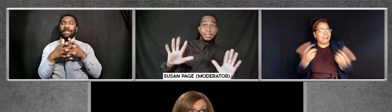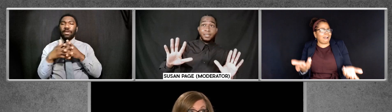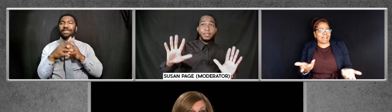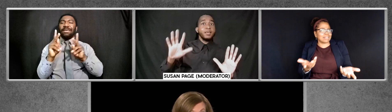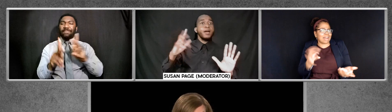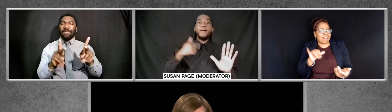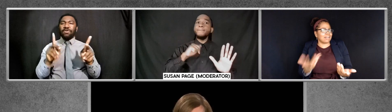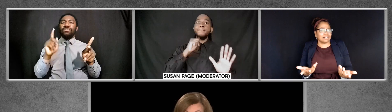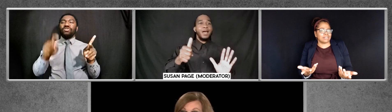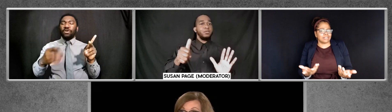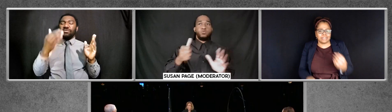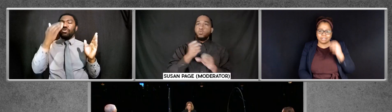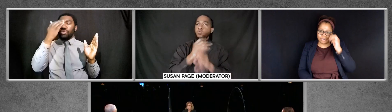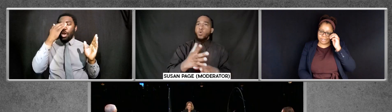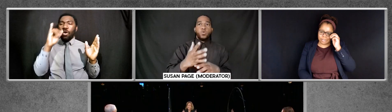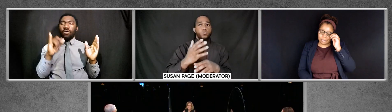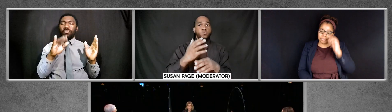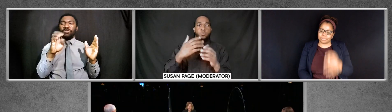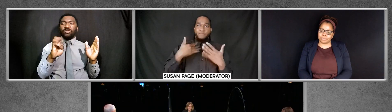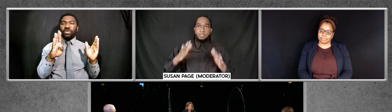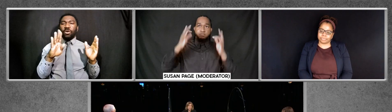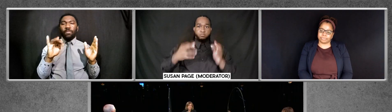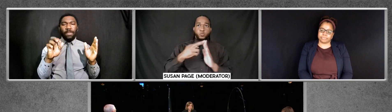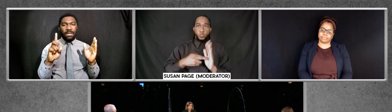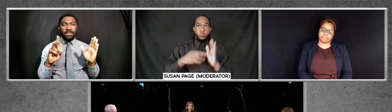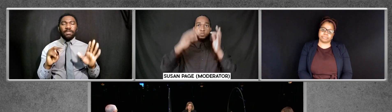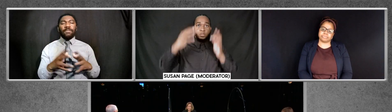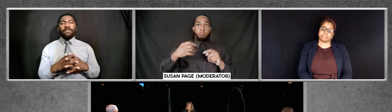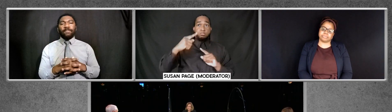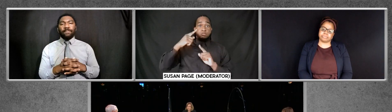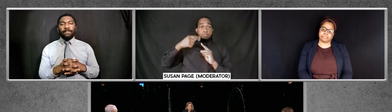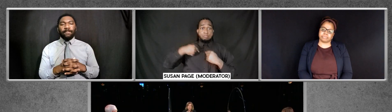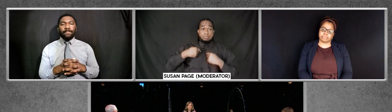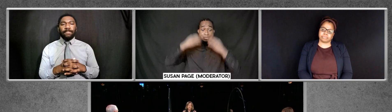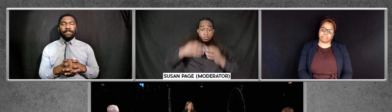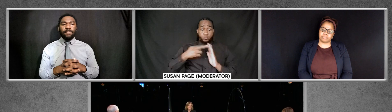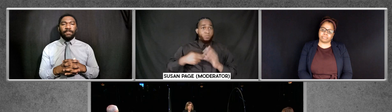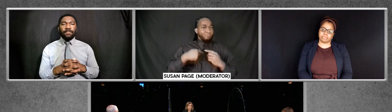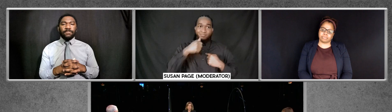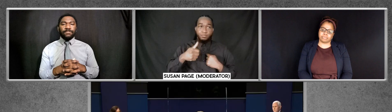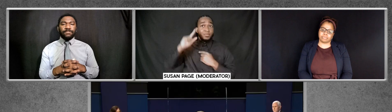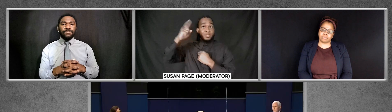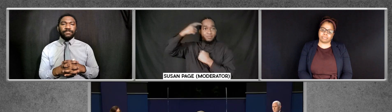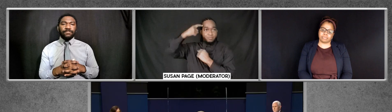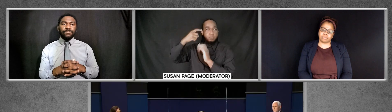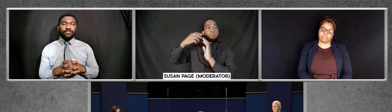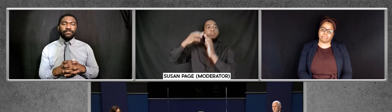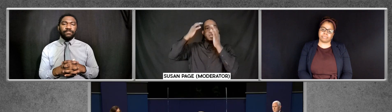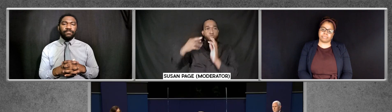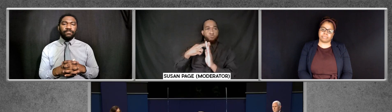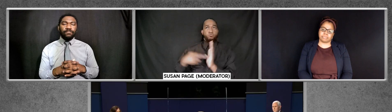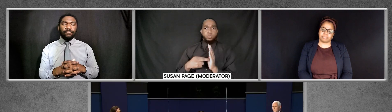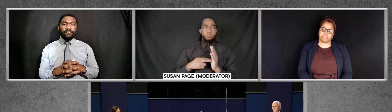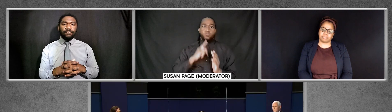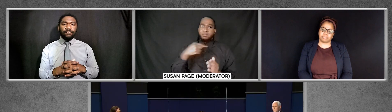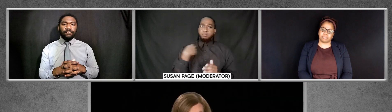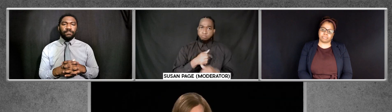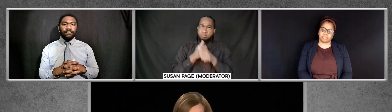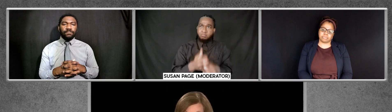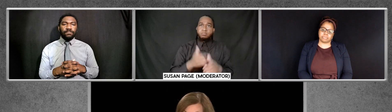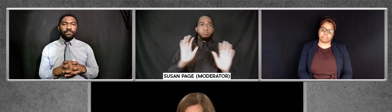tonight. Joe Biden. Your campaigns agreed to the rules for tonight's debate with the Commission on Presidential Debates. I'm here to enforce them,